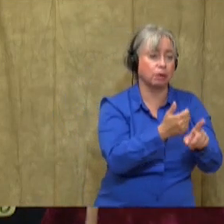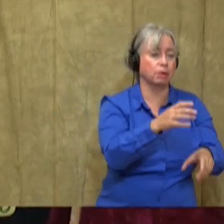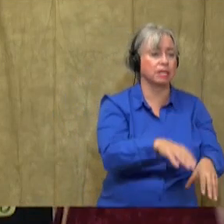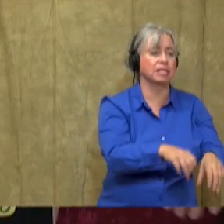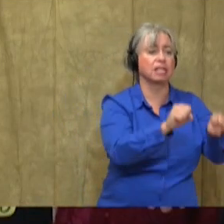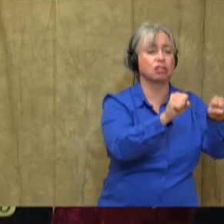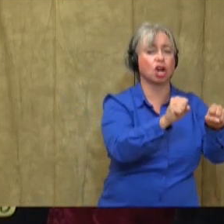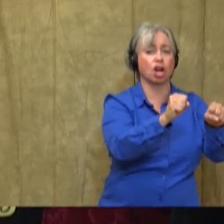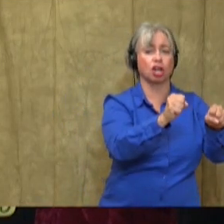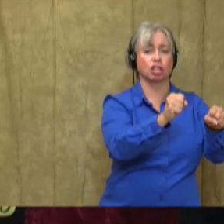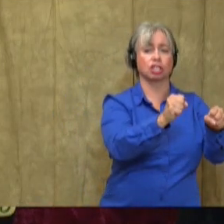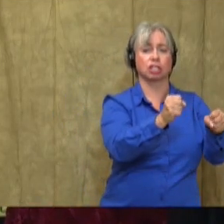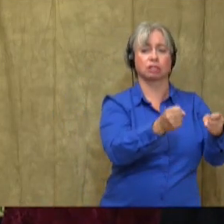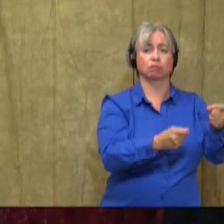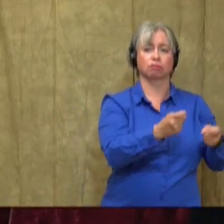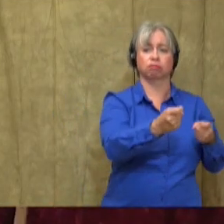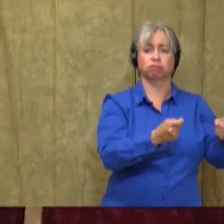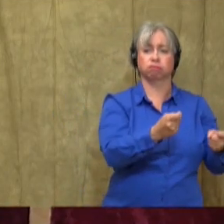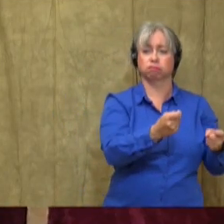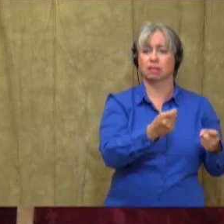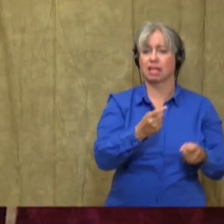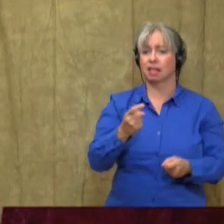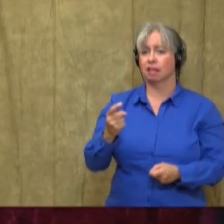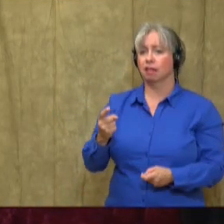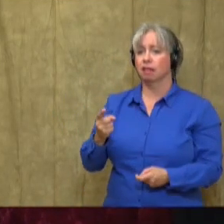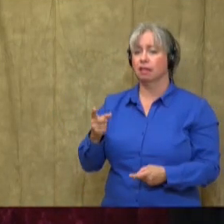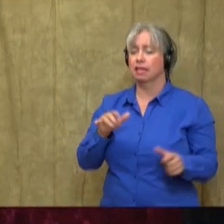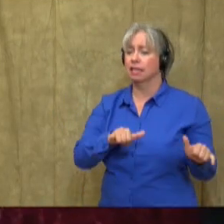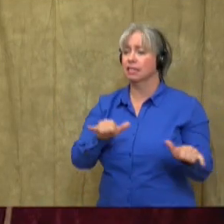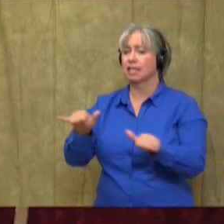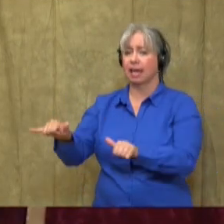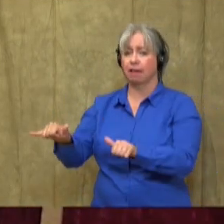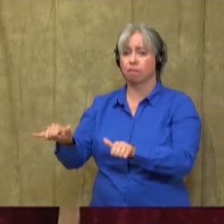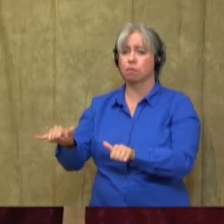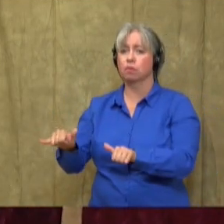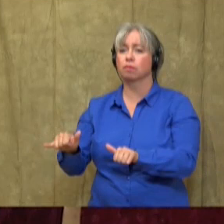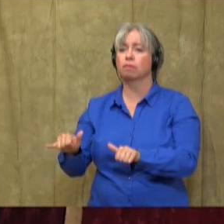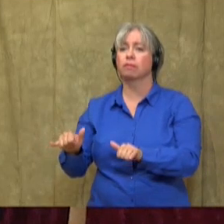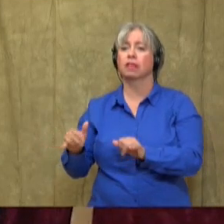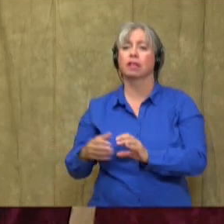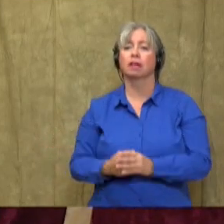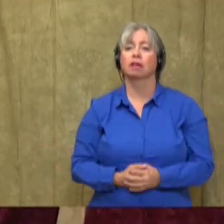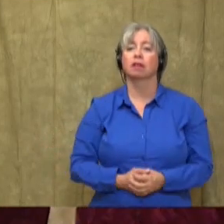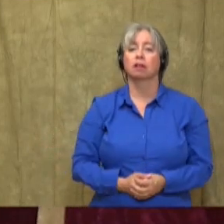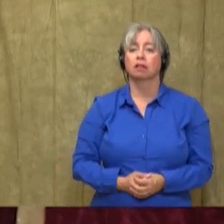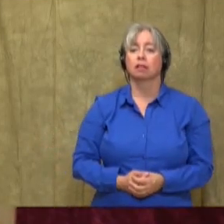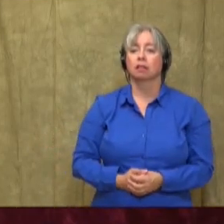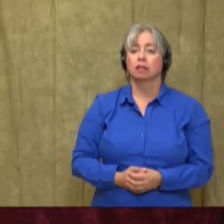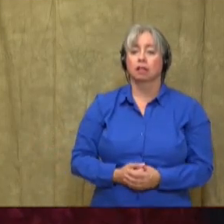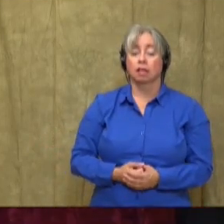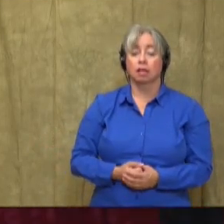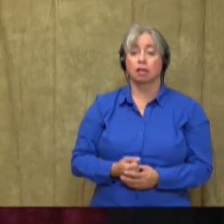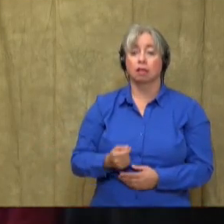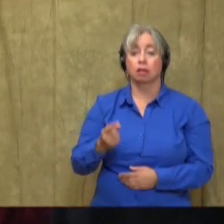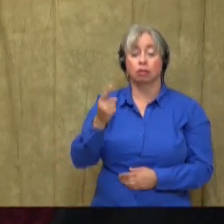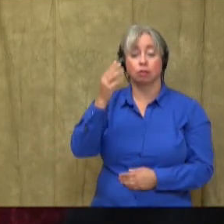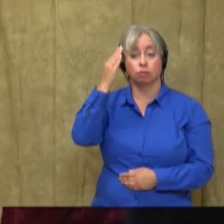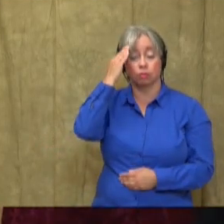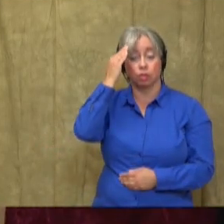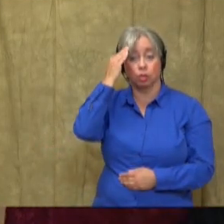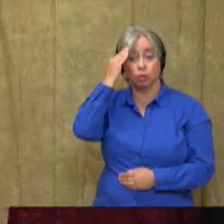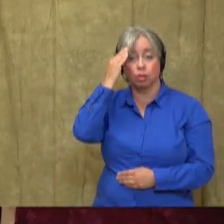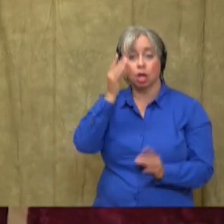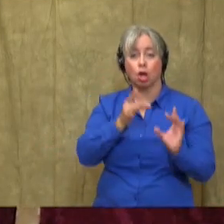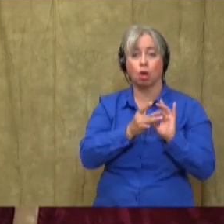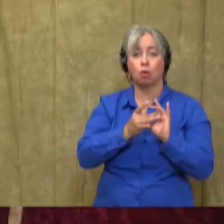in charge. A perfect example of that is the relationship between two men. One was